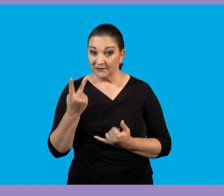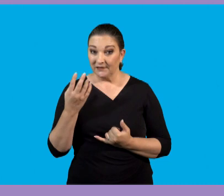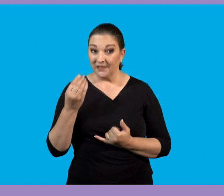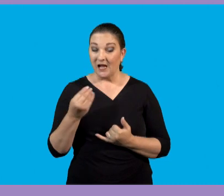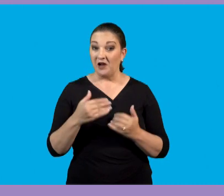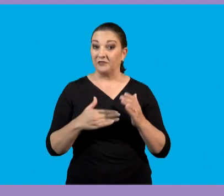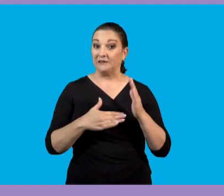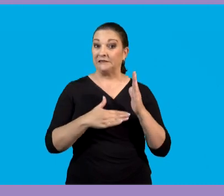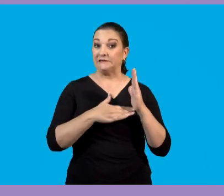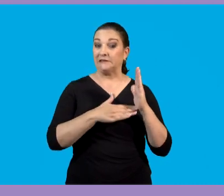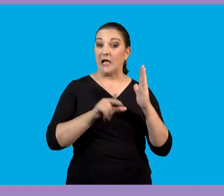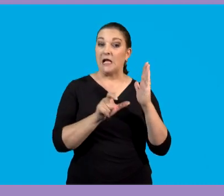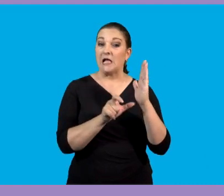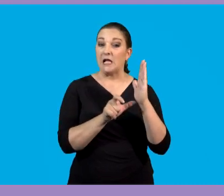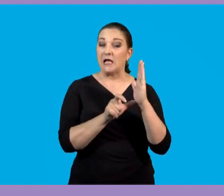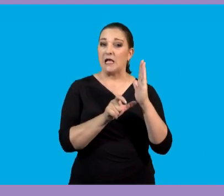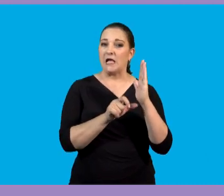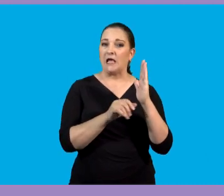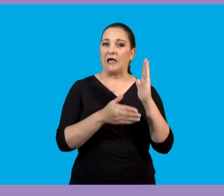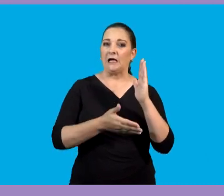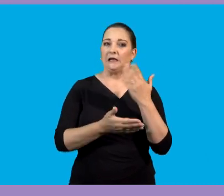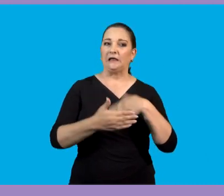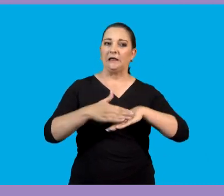that we have a side that is